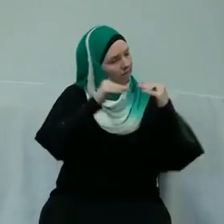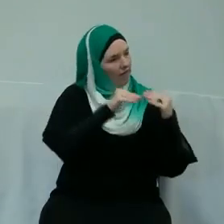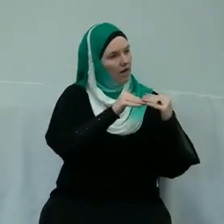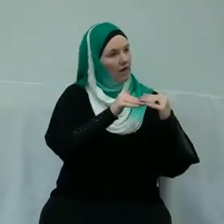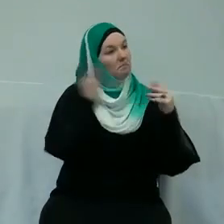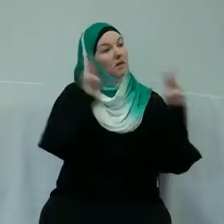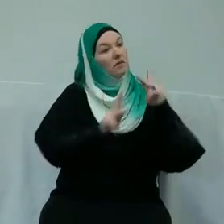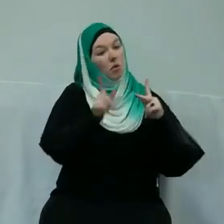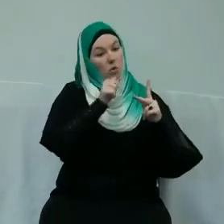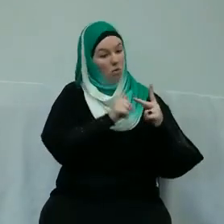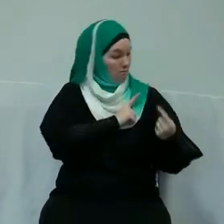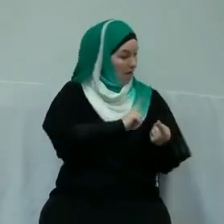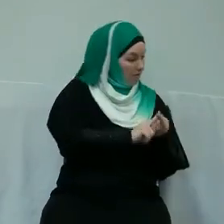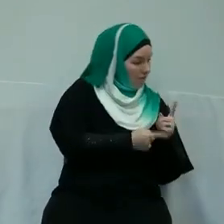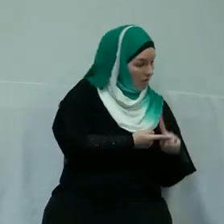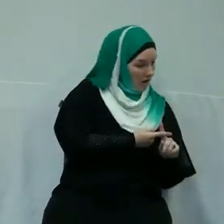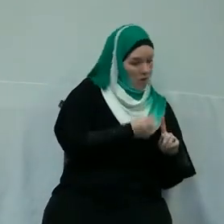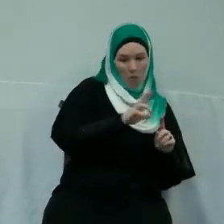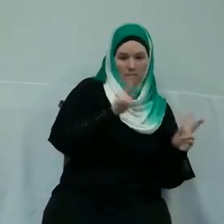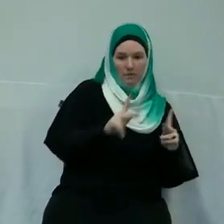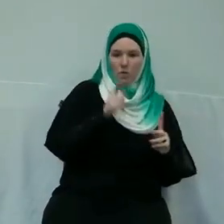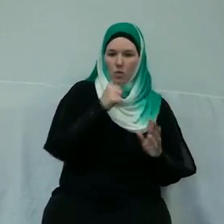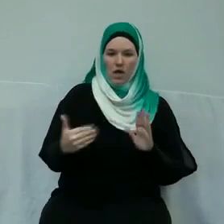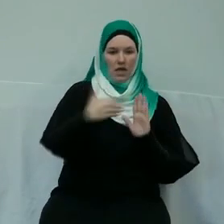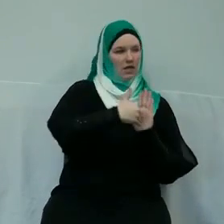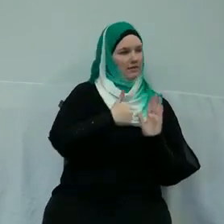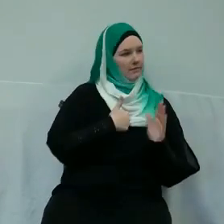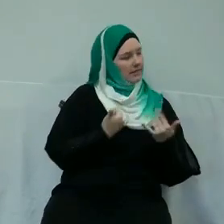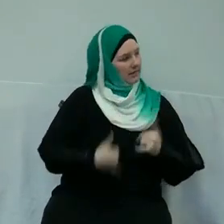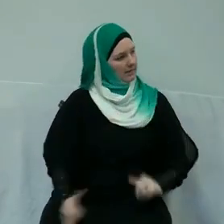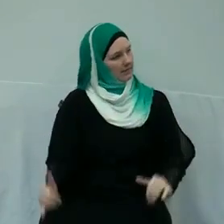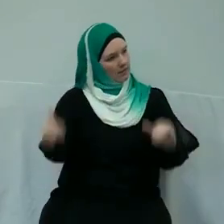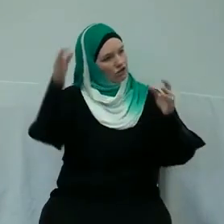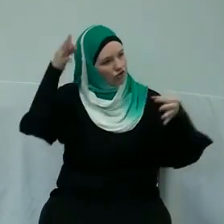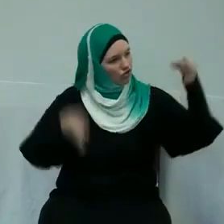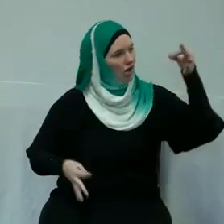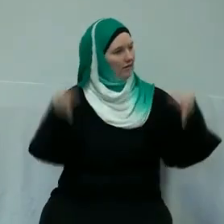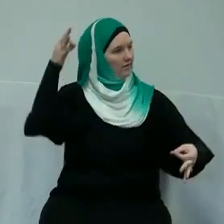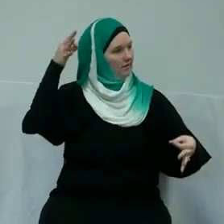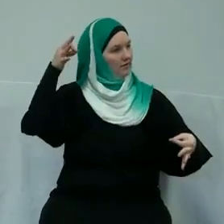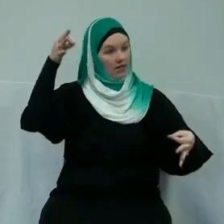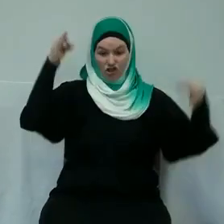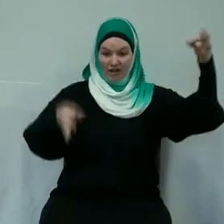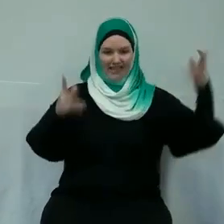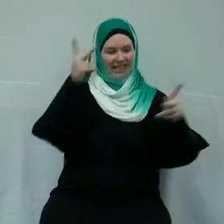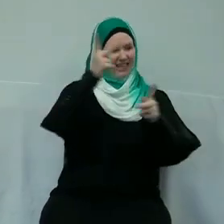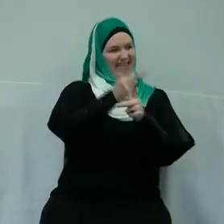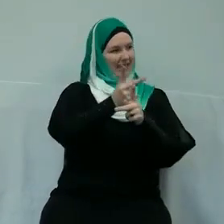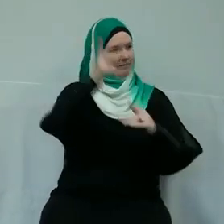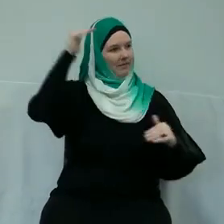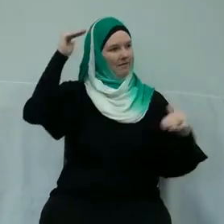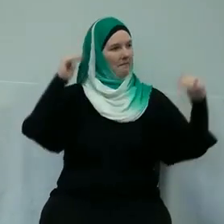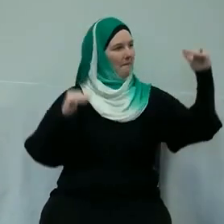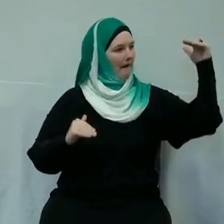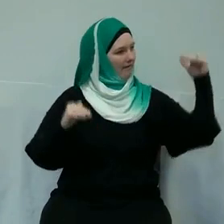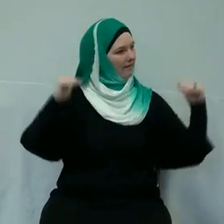you and those who are against you. Justice keeps the balance, it keeps the